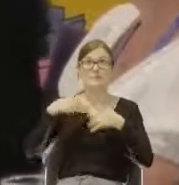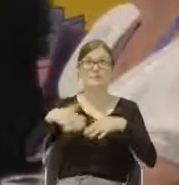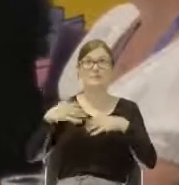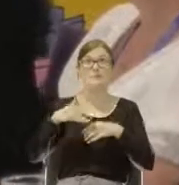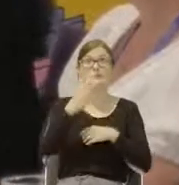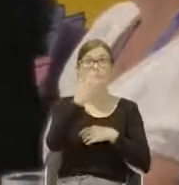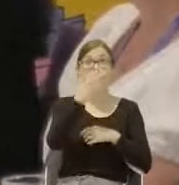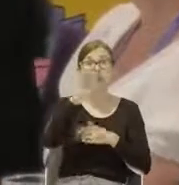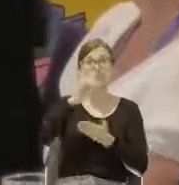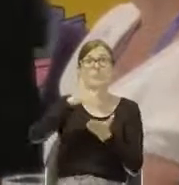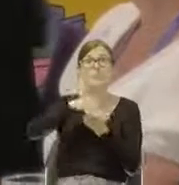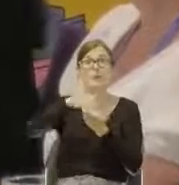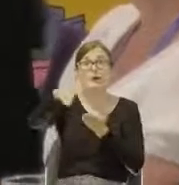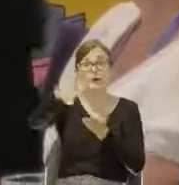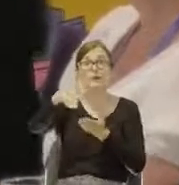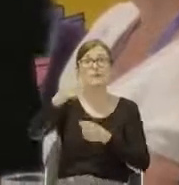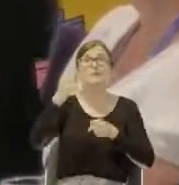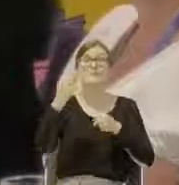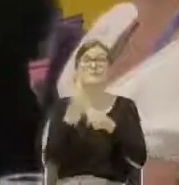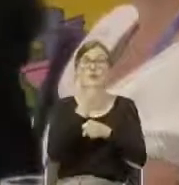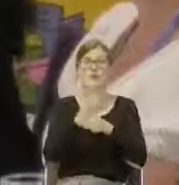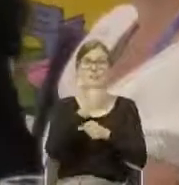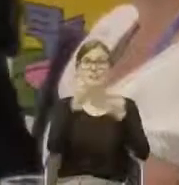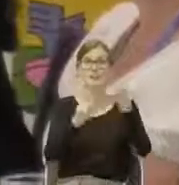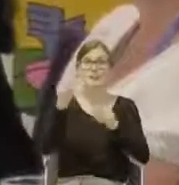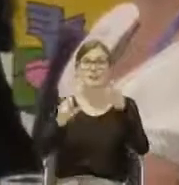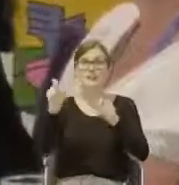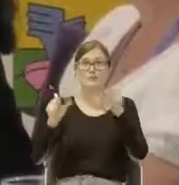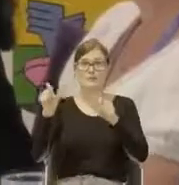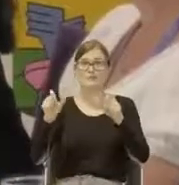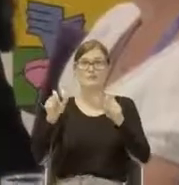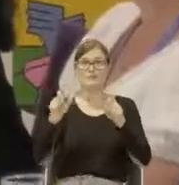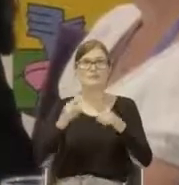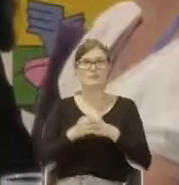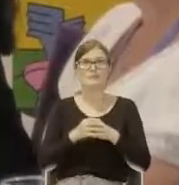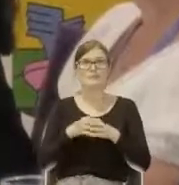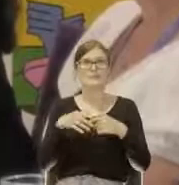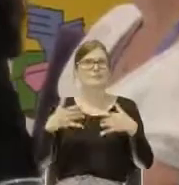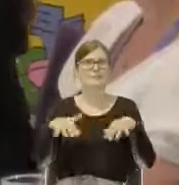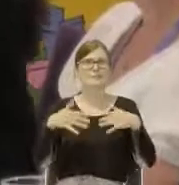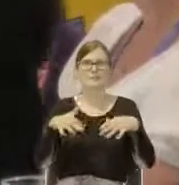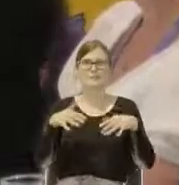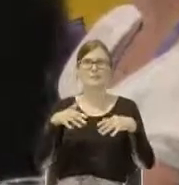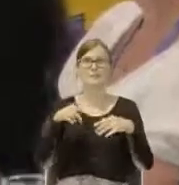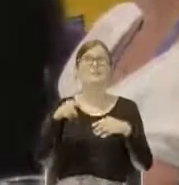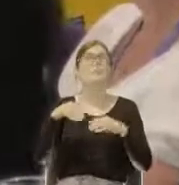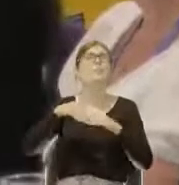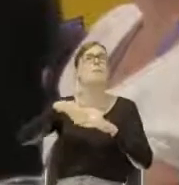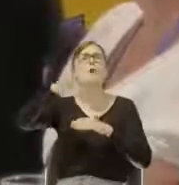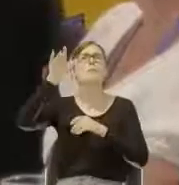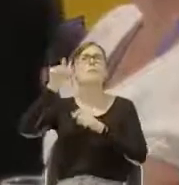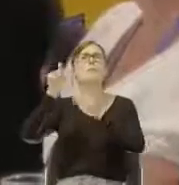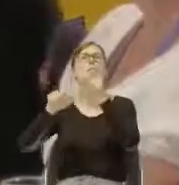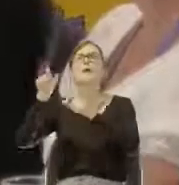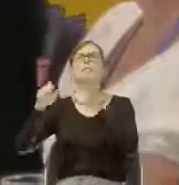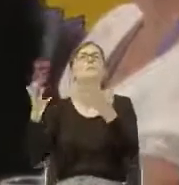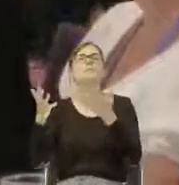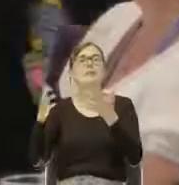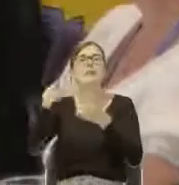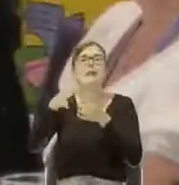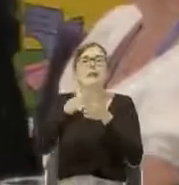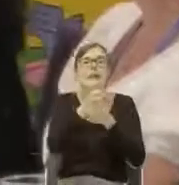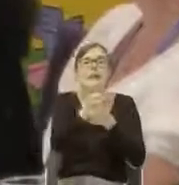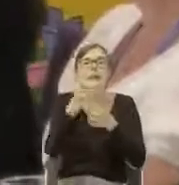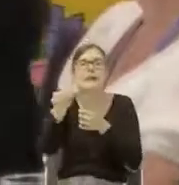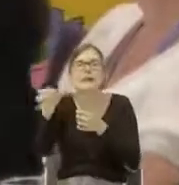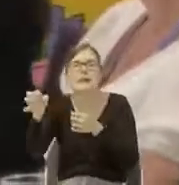majority are from local and regional government services. That means that our members are your